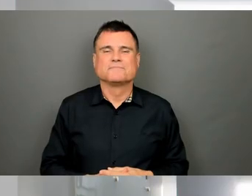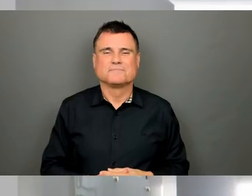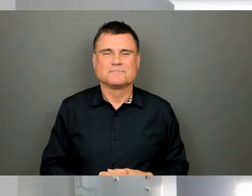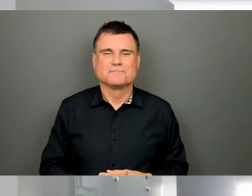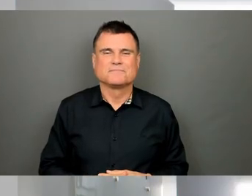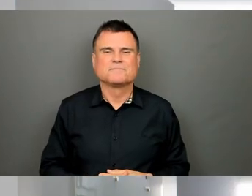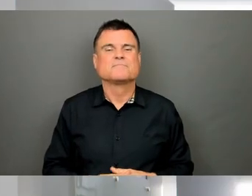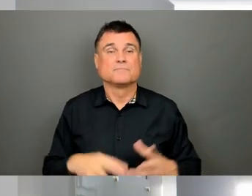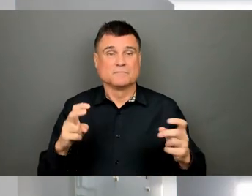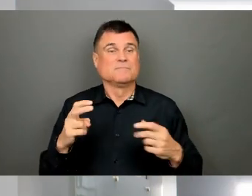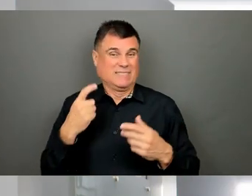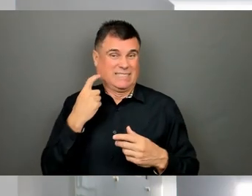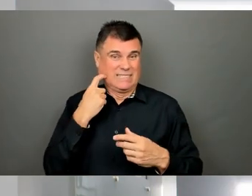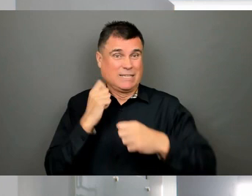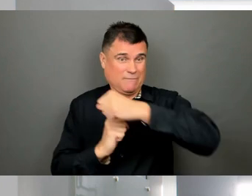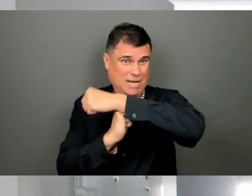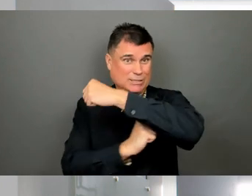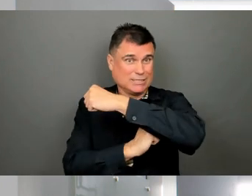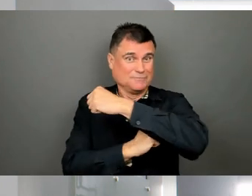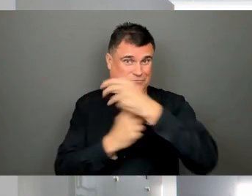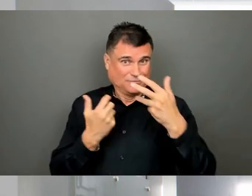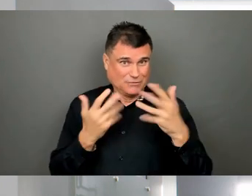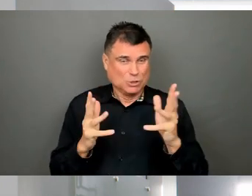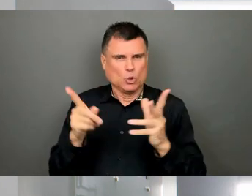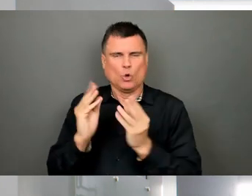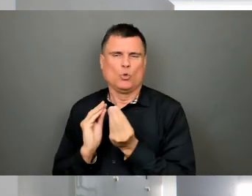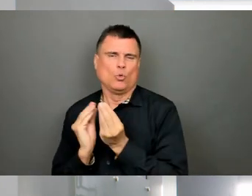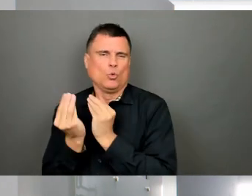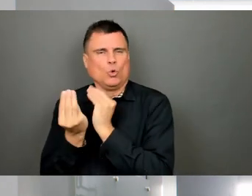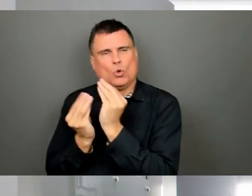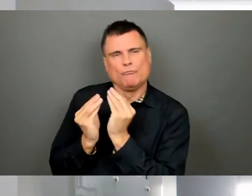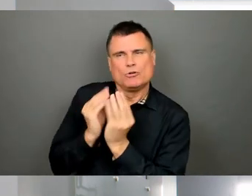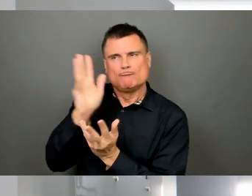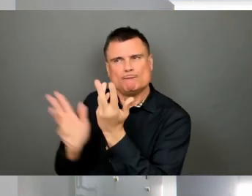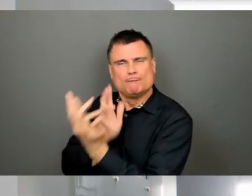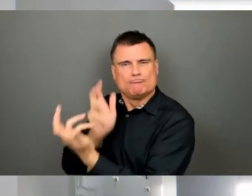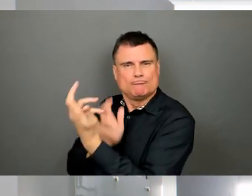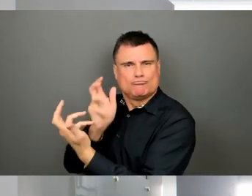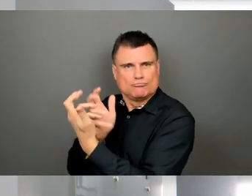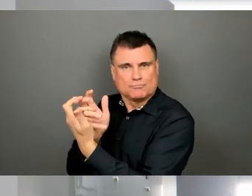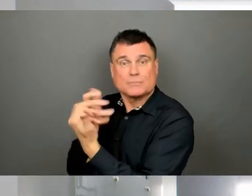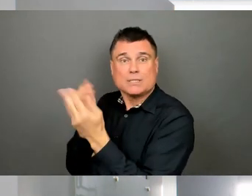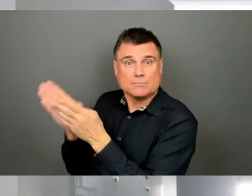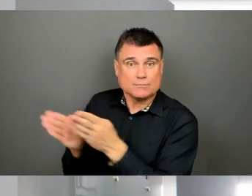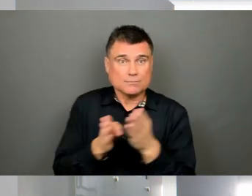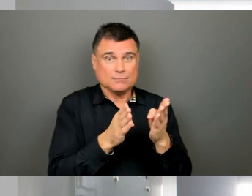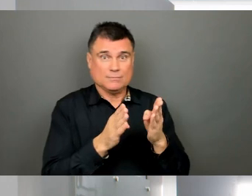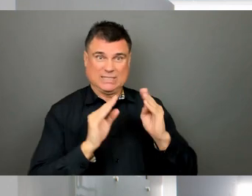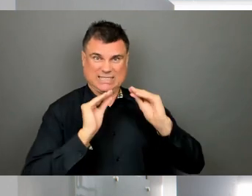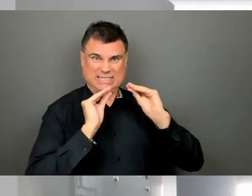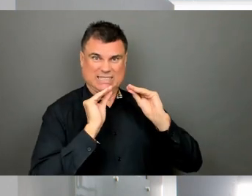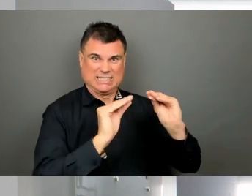All right, so now that we have done the foundational feeling, matching the tempo with the grooves of the hip hop dance, now we're going to